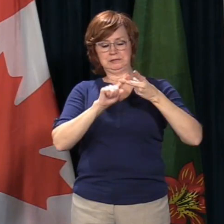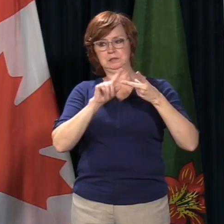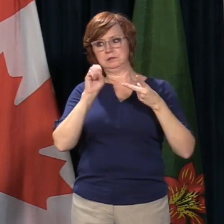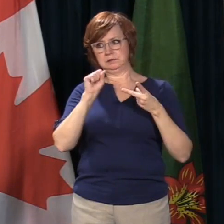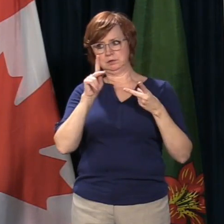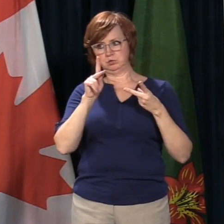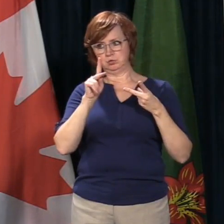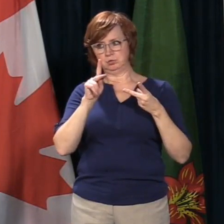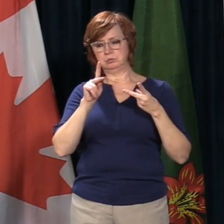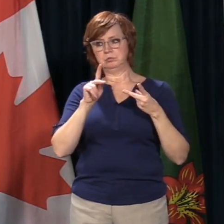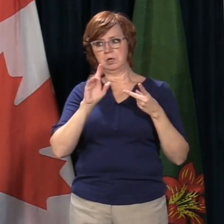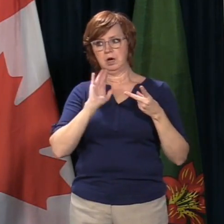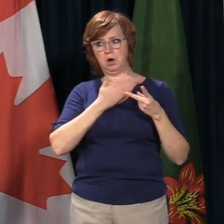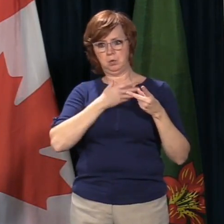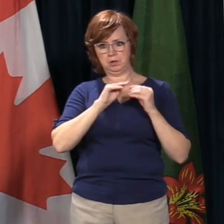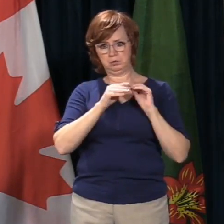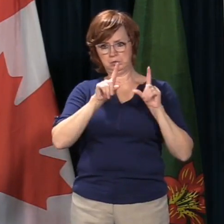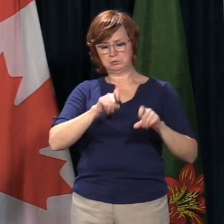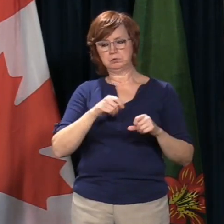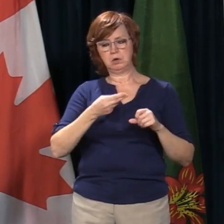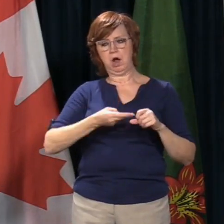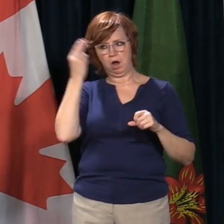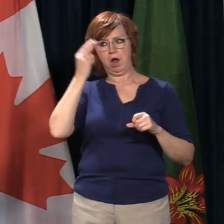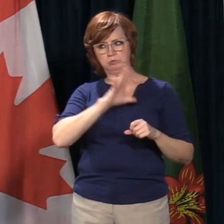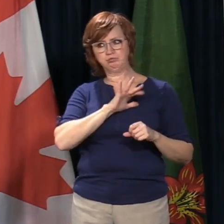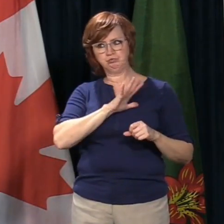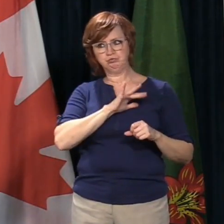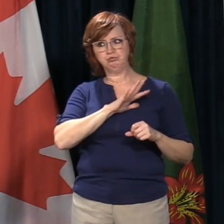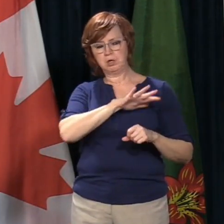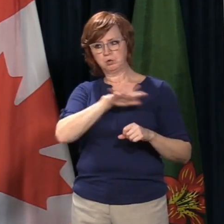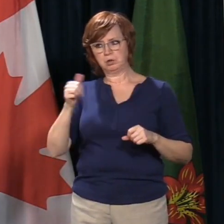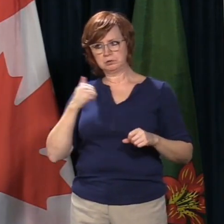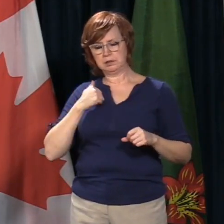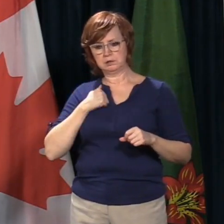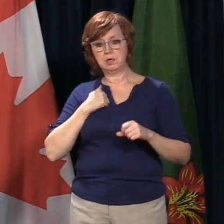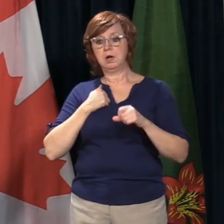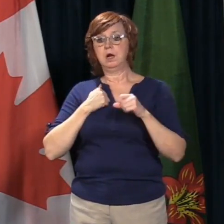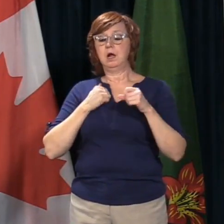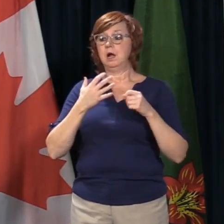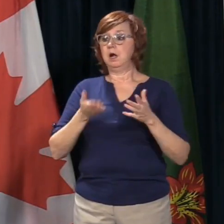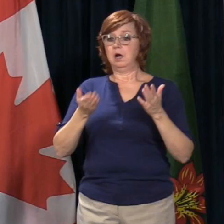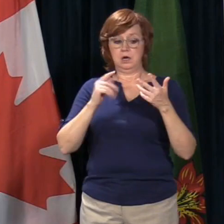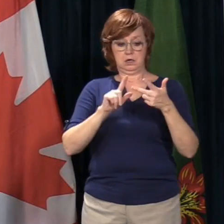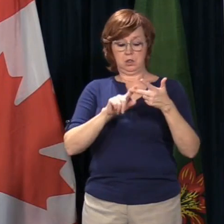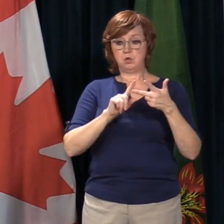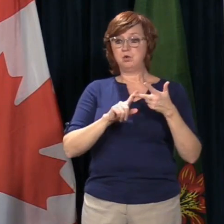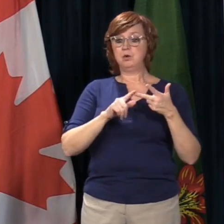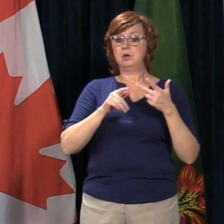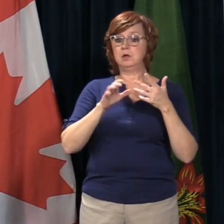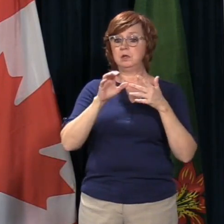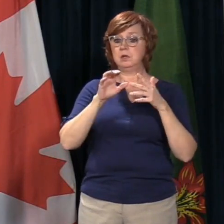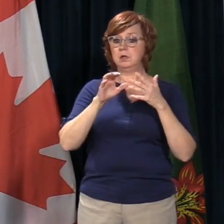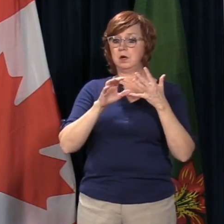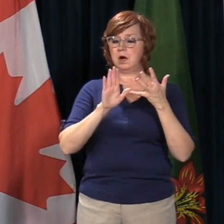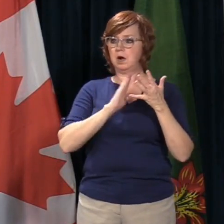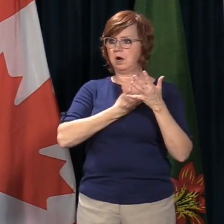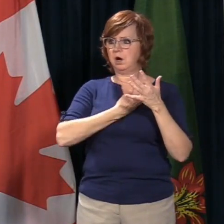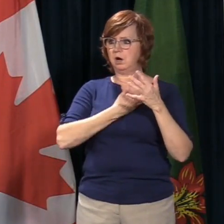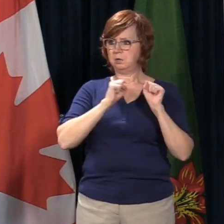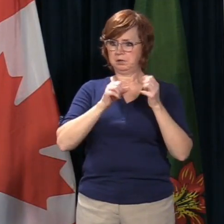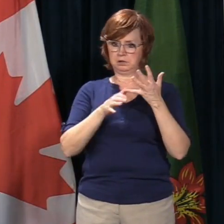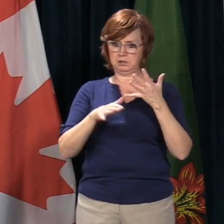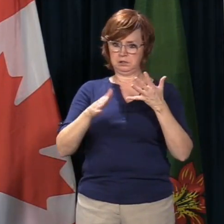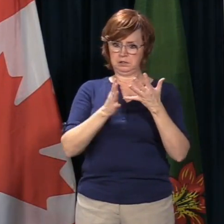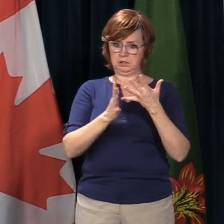rates per capita. And of the testing criteria, we also have among the